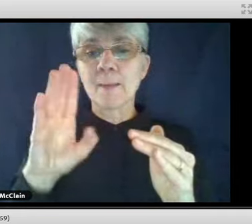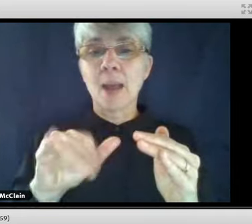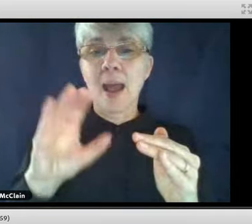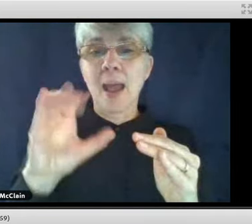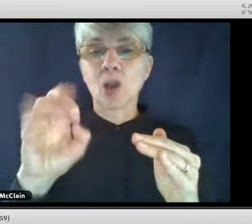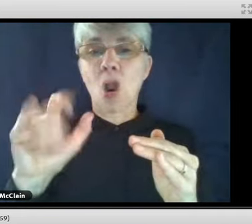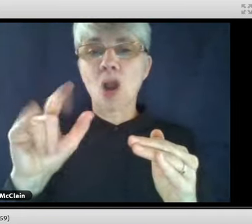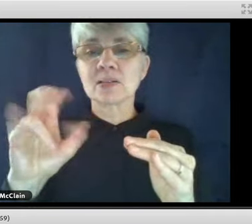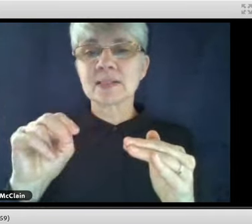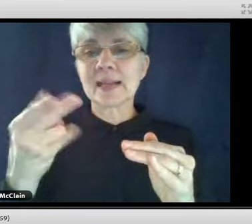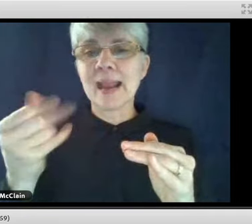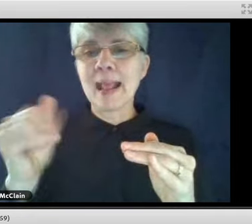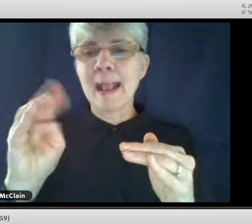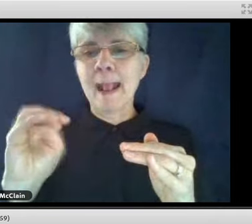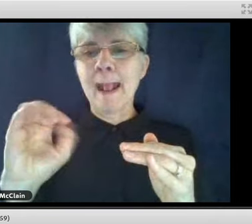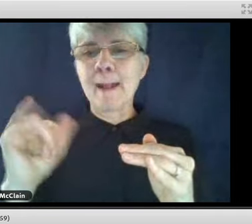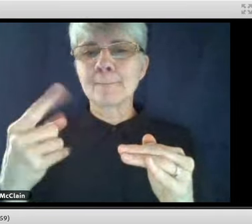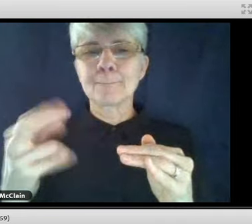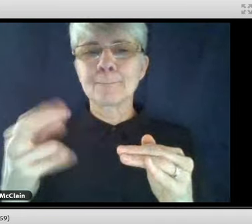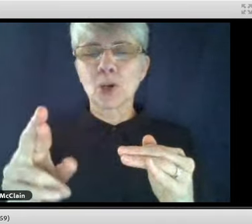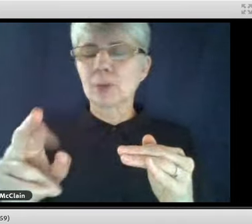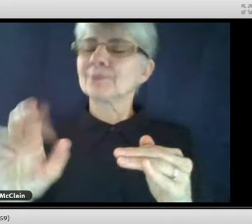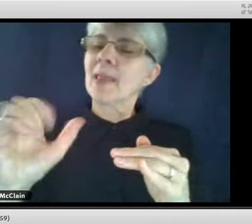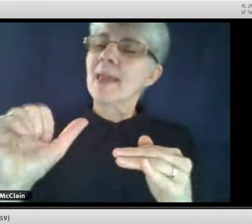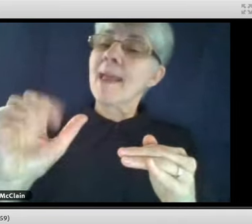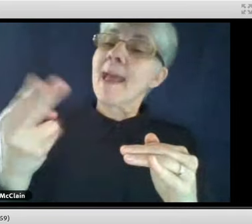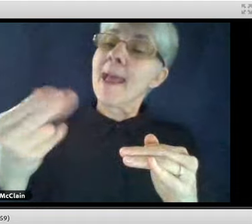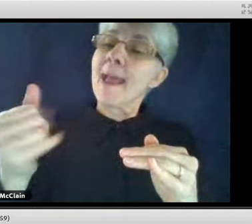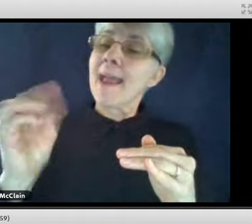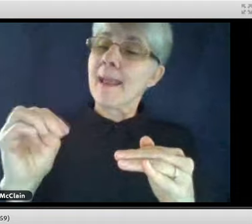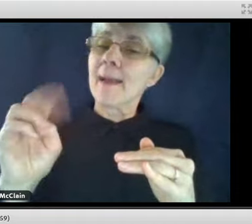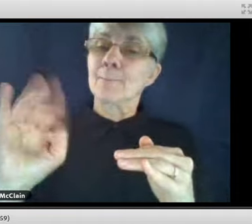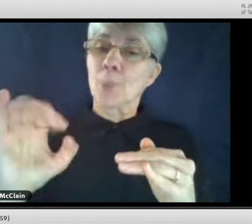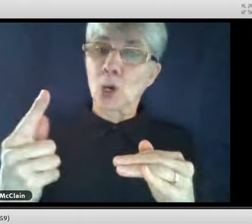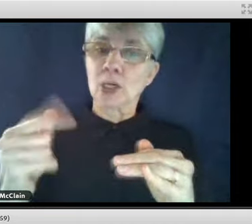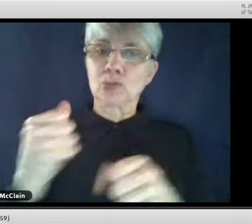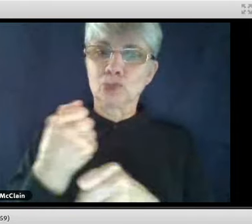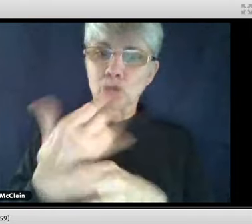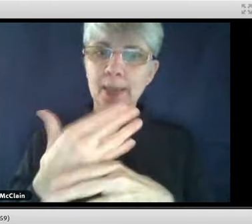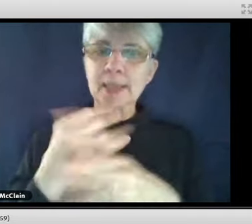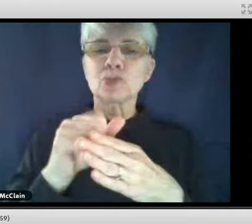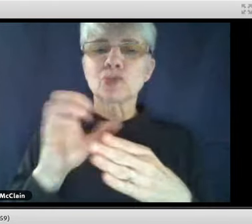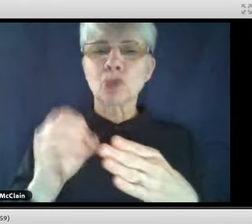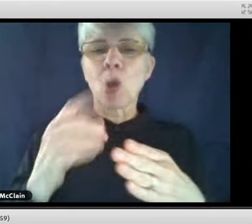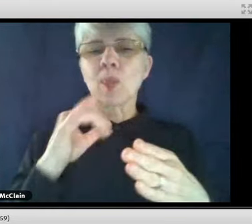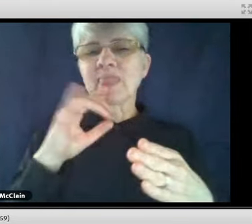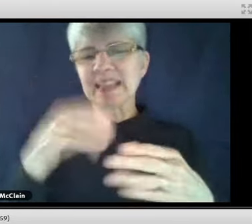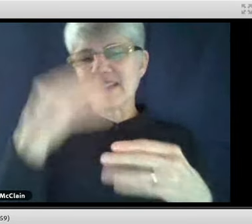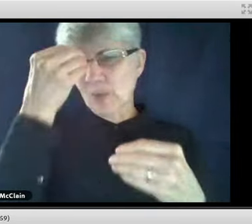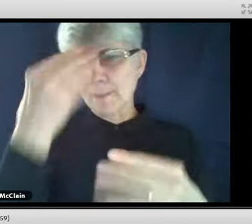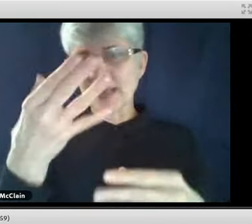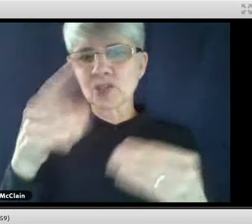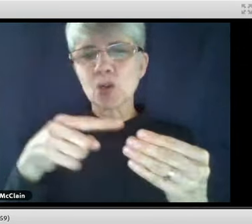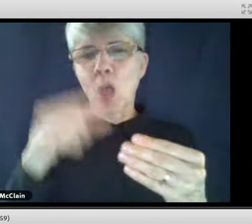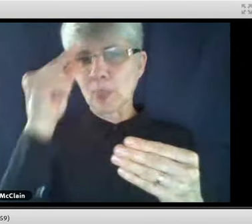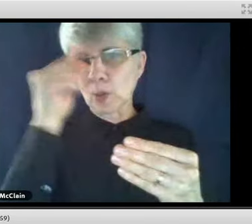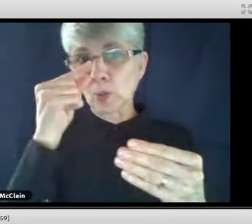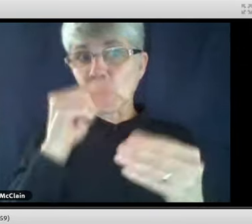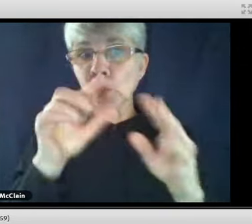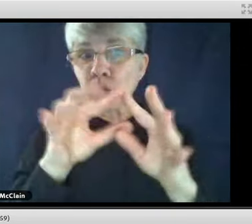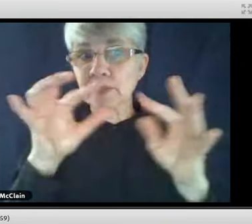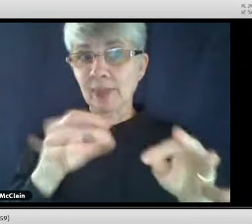Hamburg, Germany. And yeah, so Once again, this is information on the Google document as well that